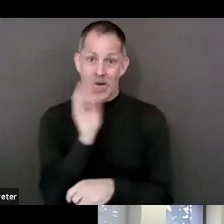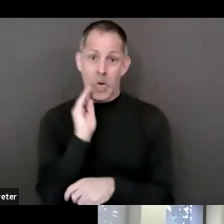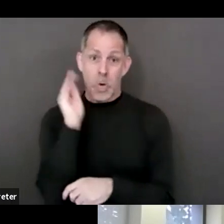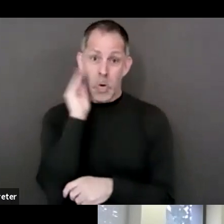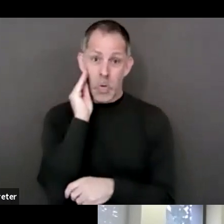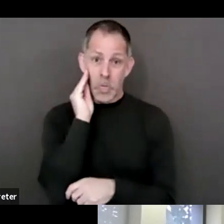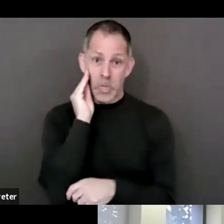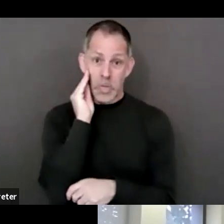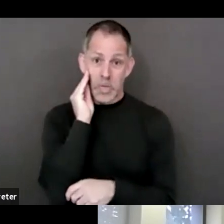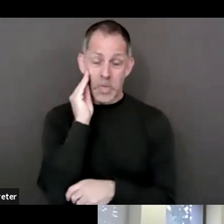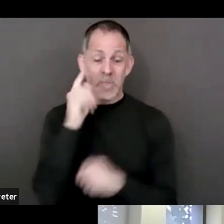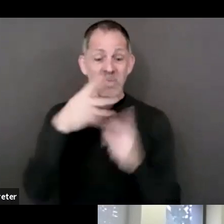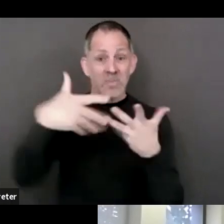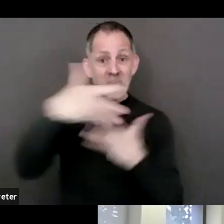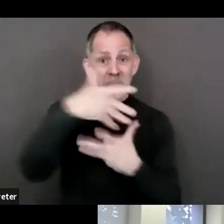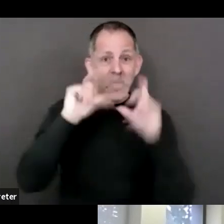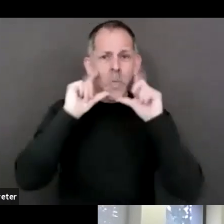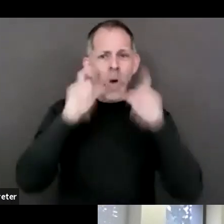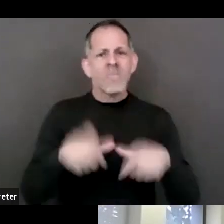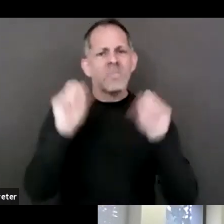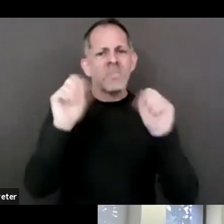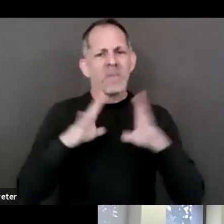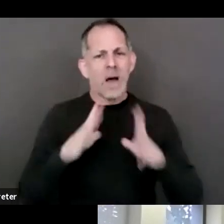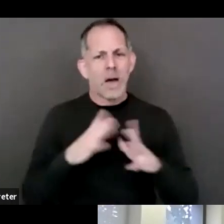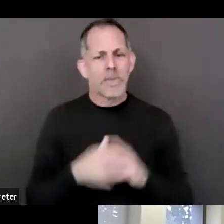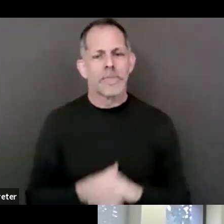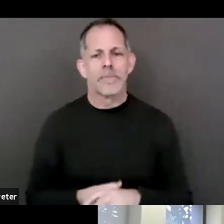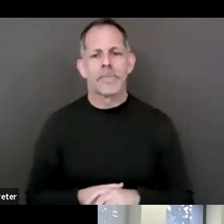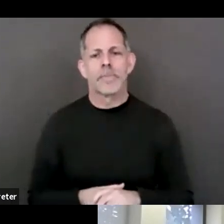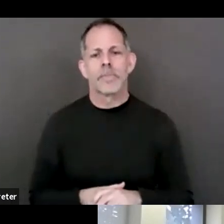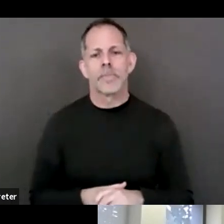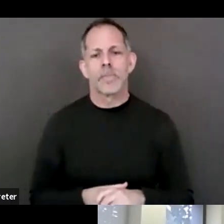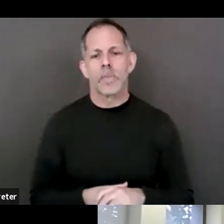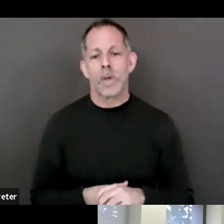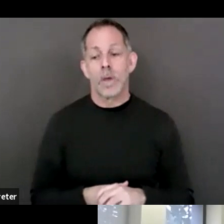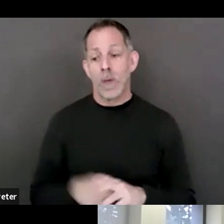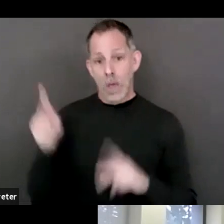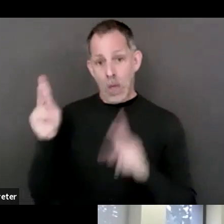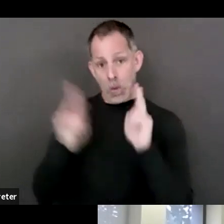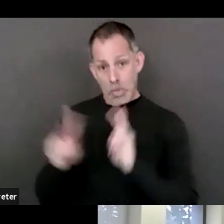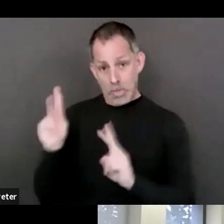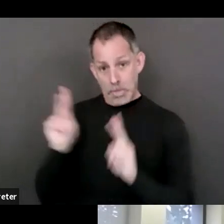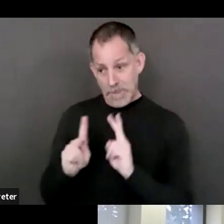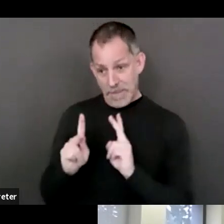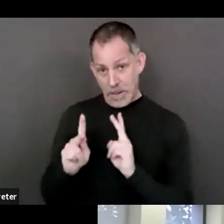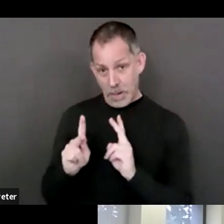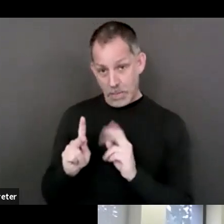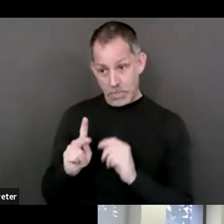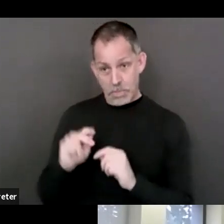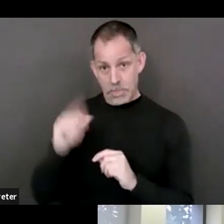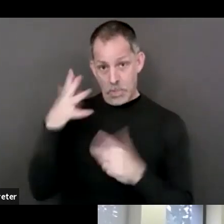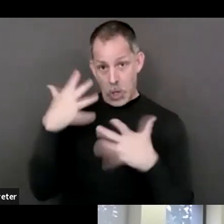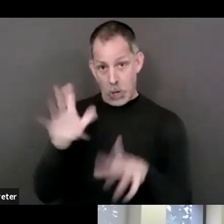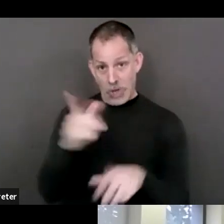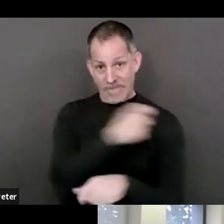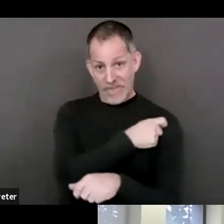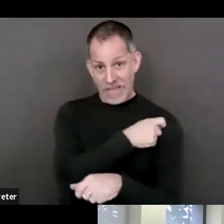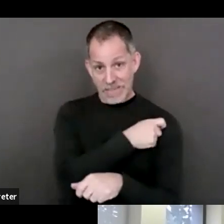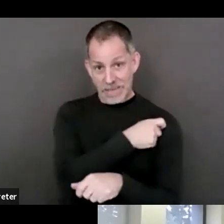people indoors, or who are also vaccinated, or when you're outdoors and things are spread out,